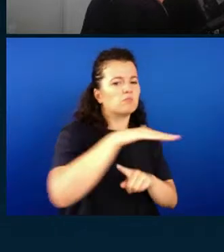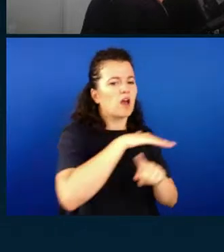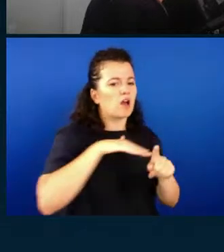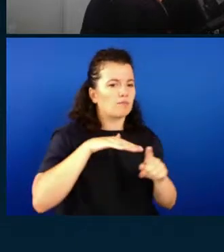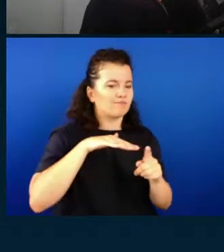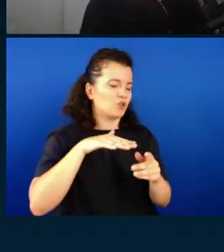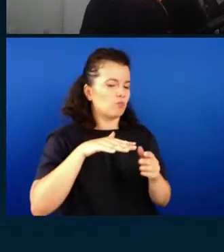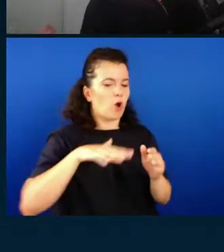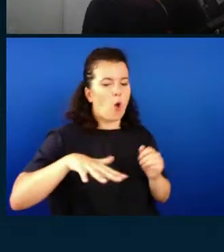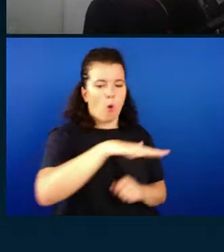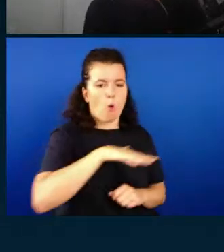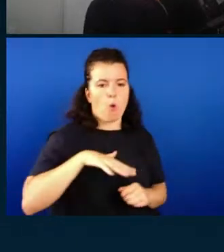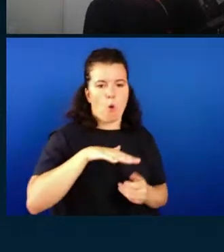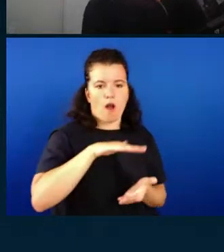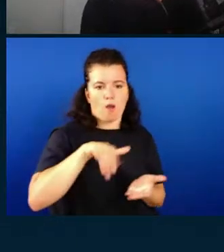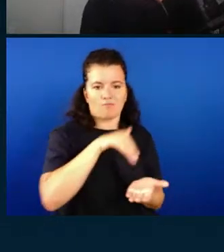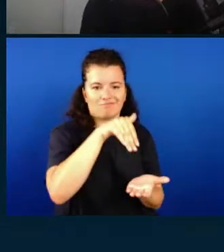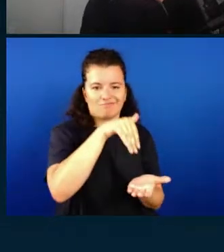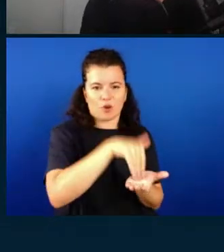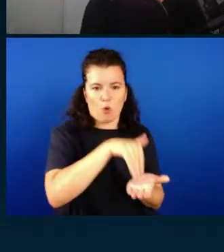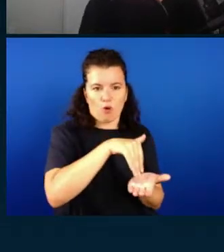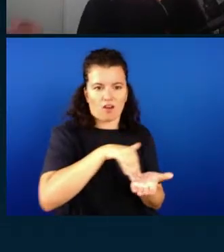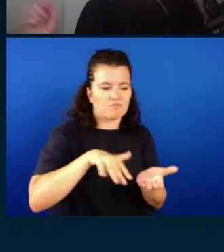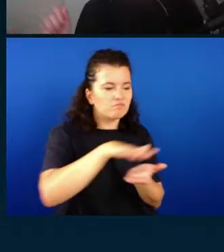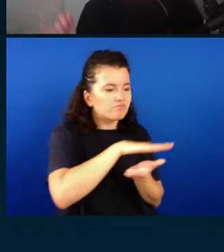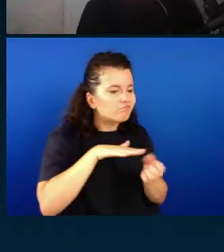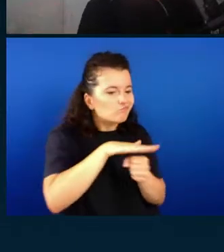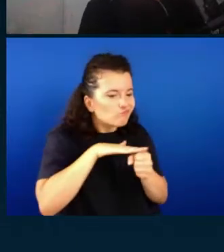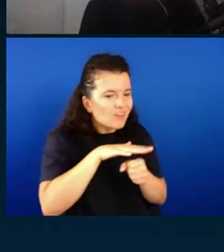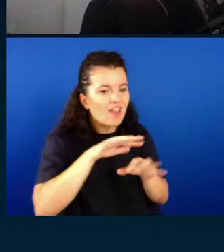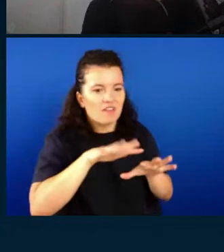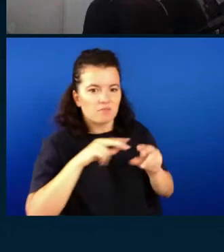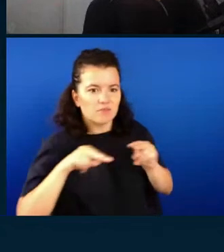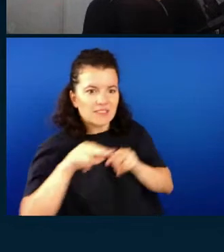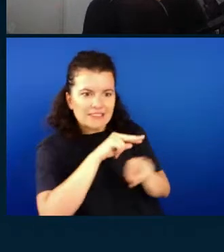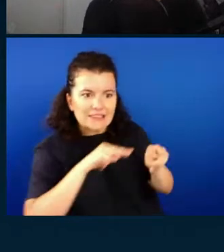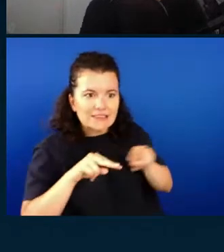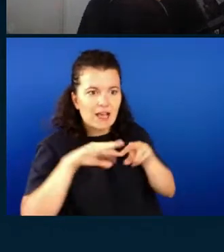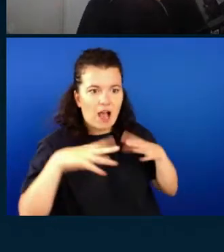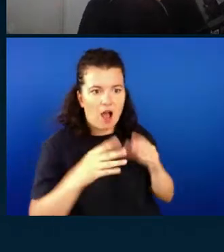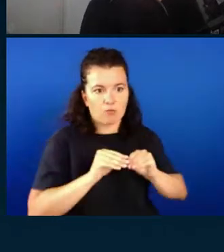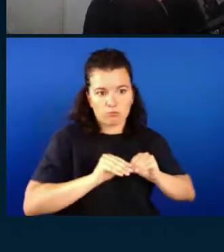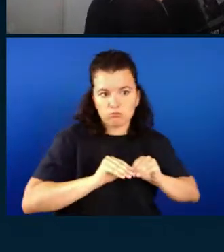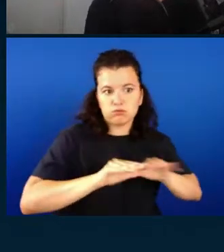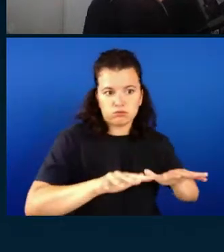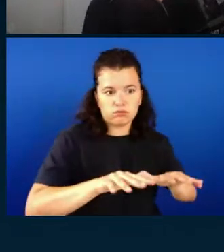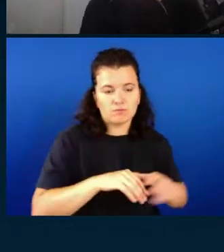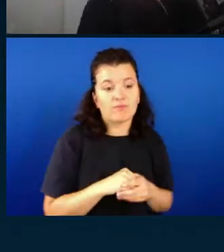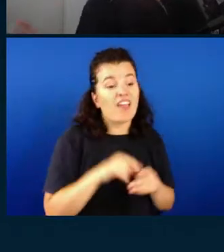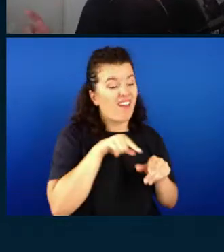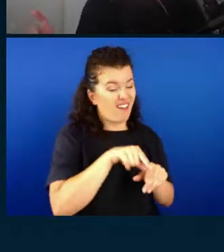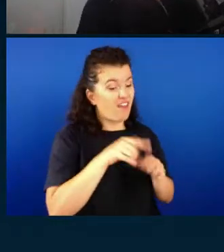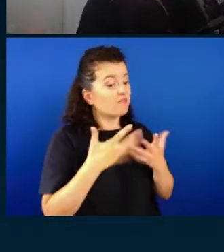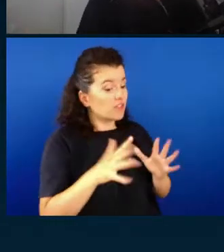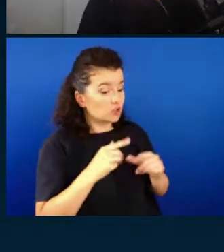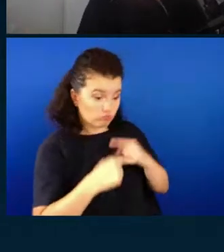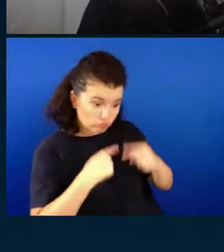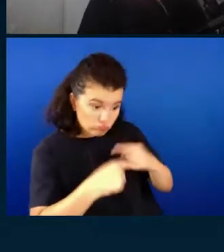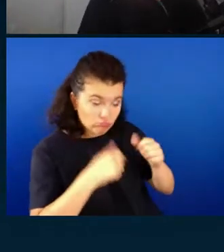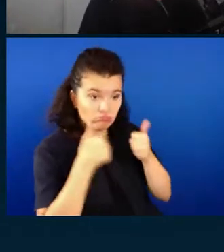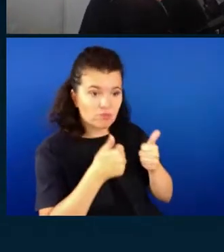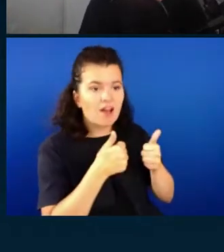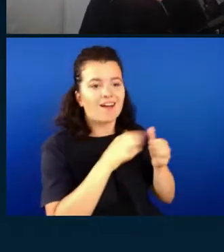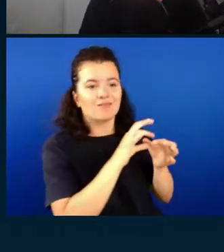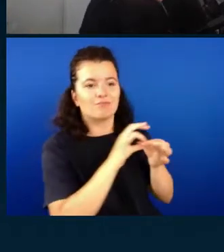them locally. And when you're done and you're happy, it is possible to deploy them directly to Azure. Now, to